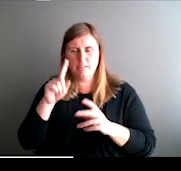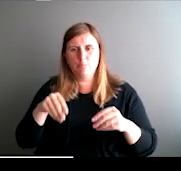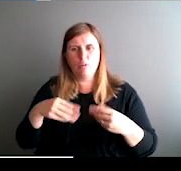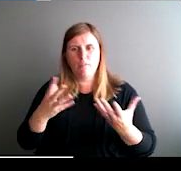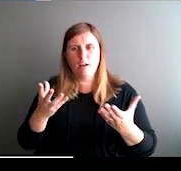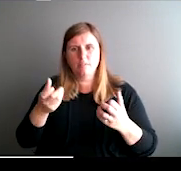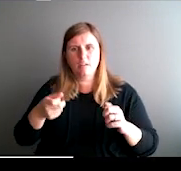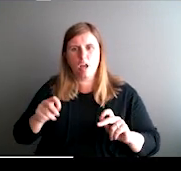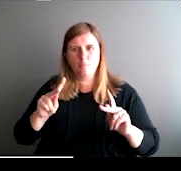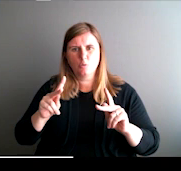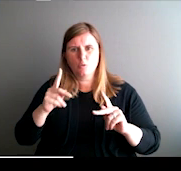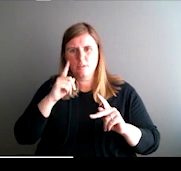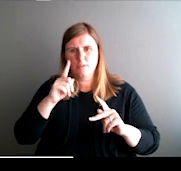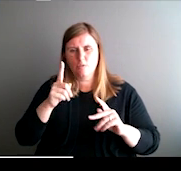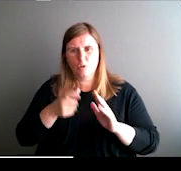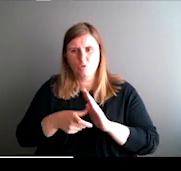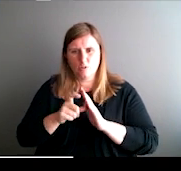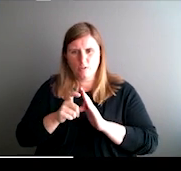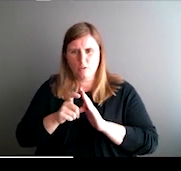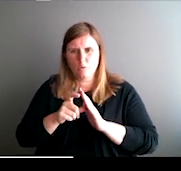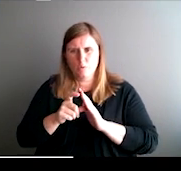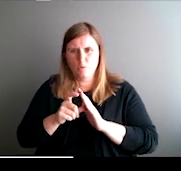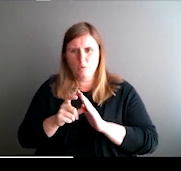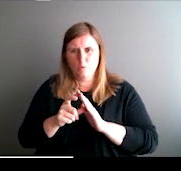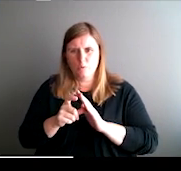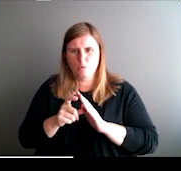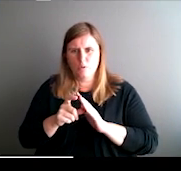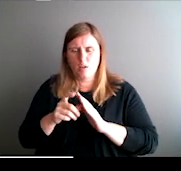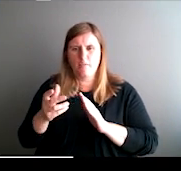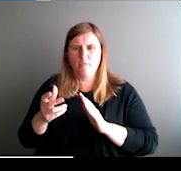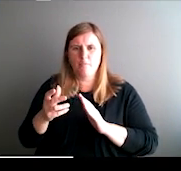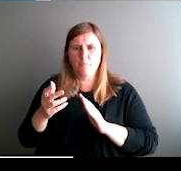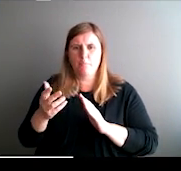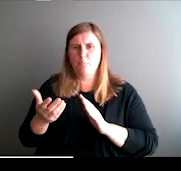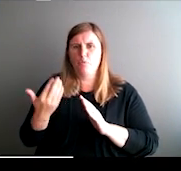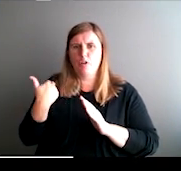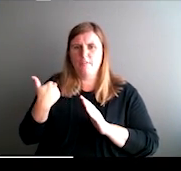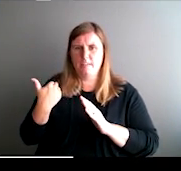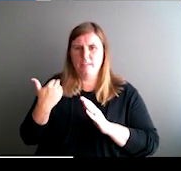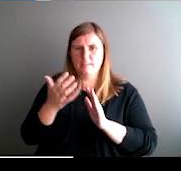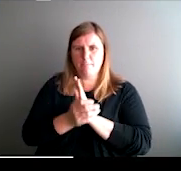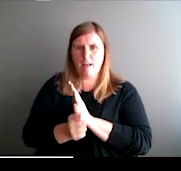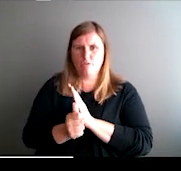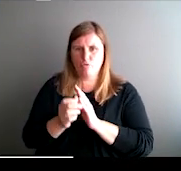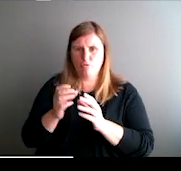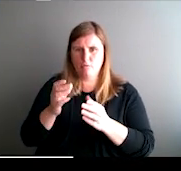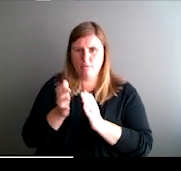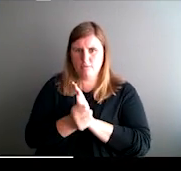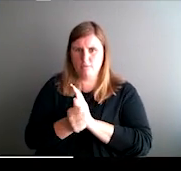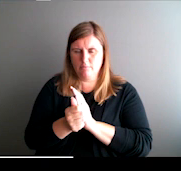provides opportunity for review of previously mastered skills.